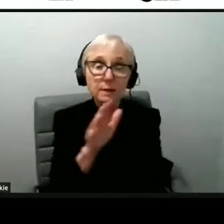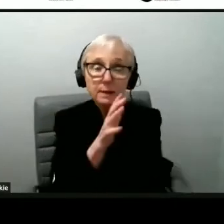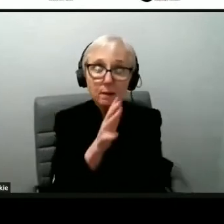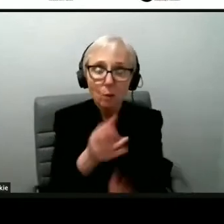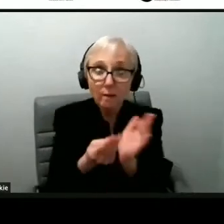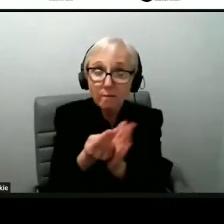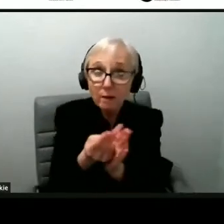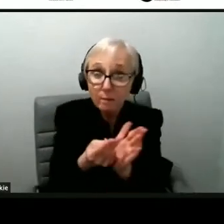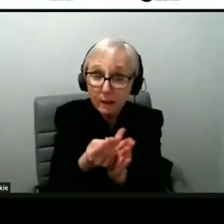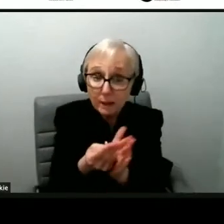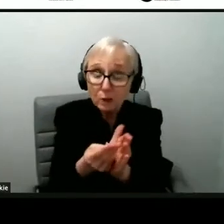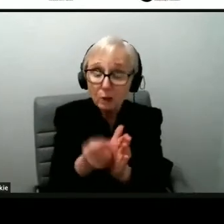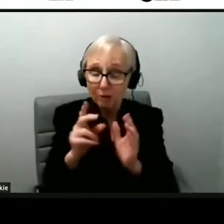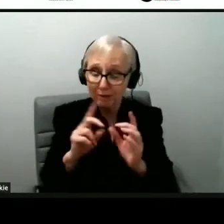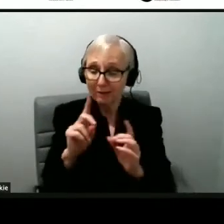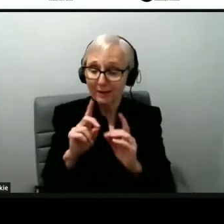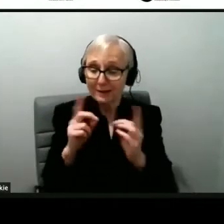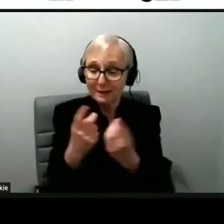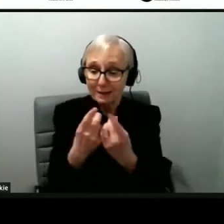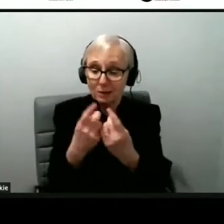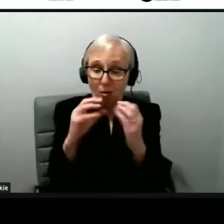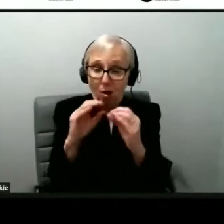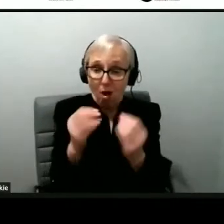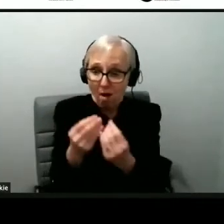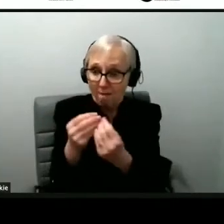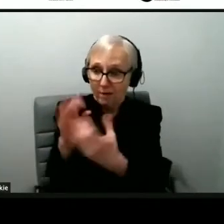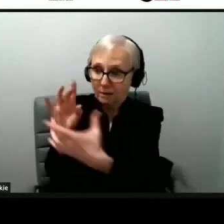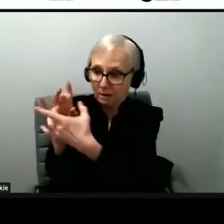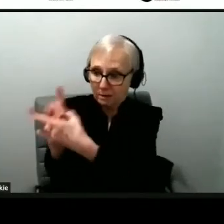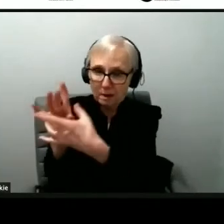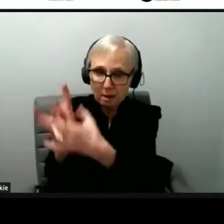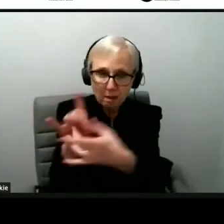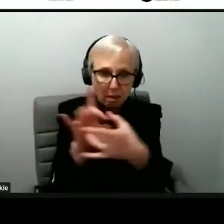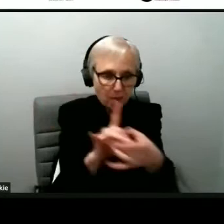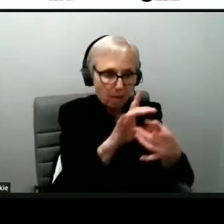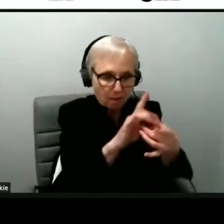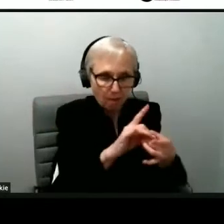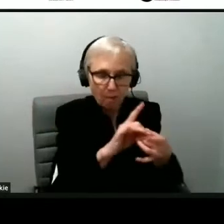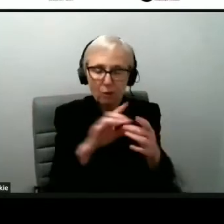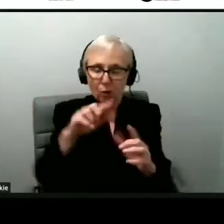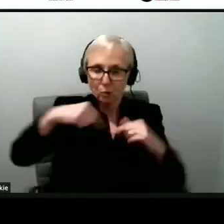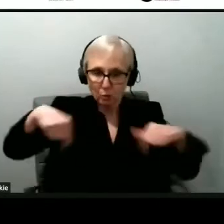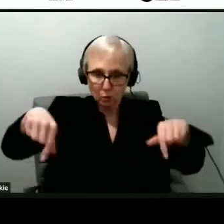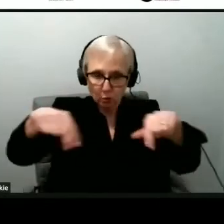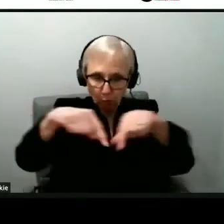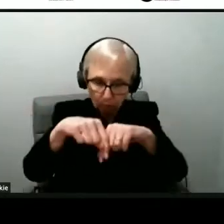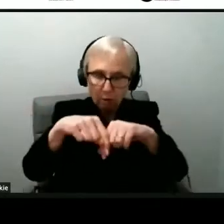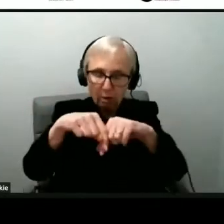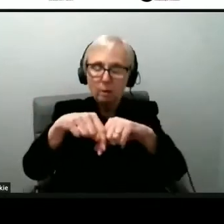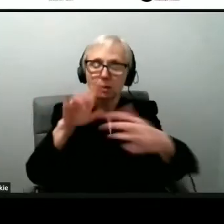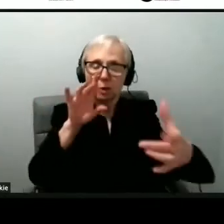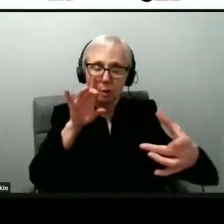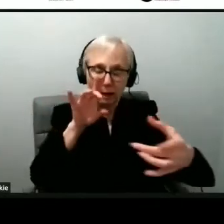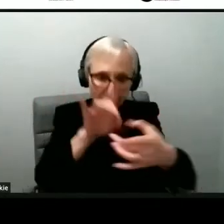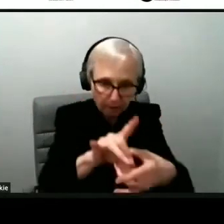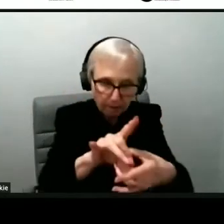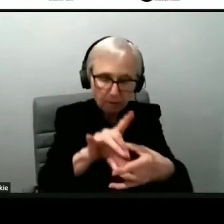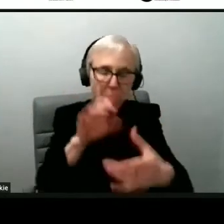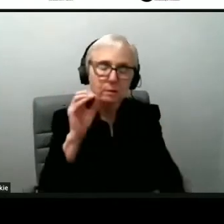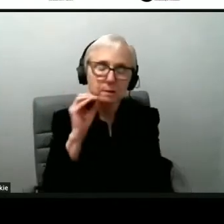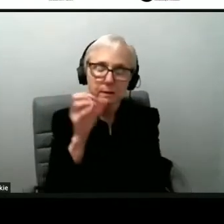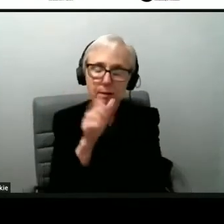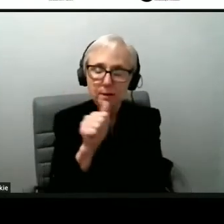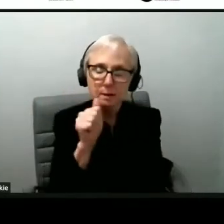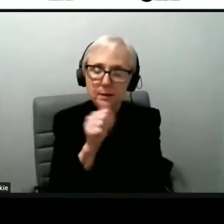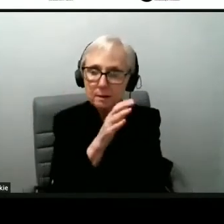the district office is coalition building with these entities to make sure we have that connectivity and that pipeline to